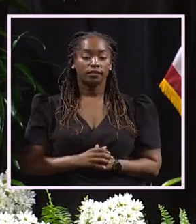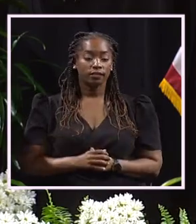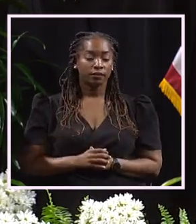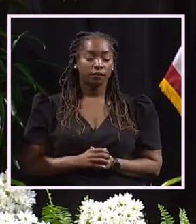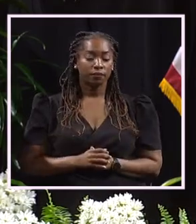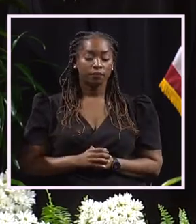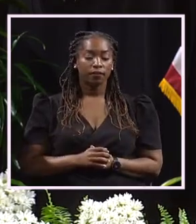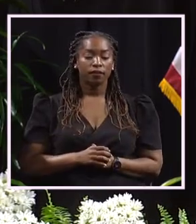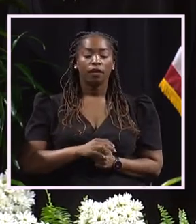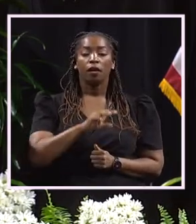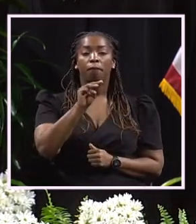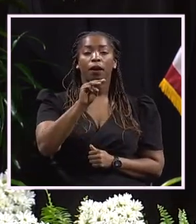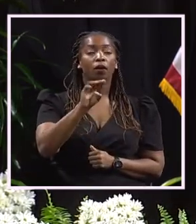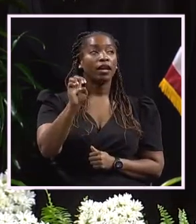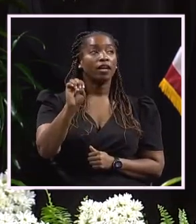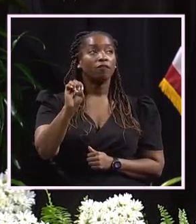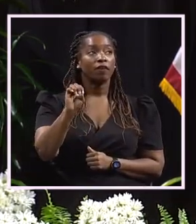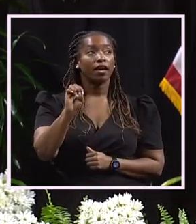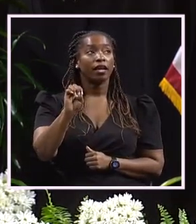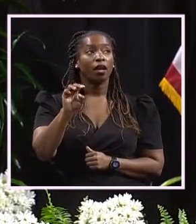Munoz, MBA.